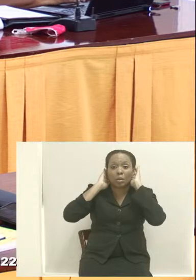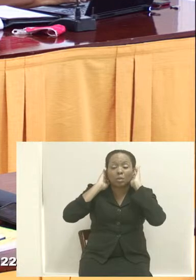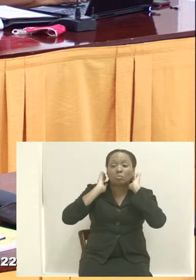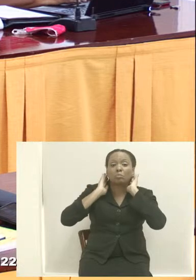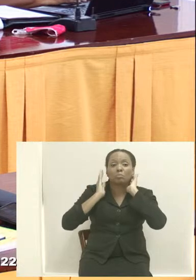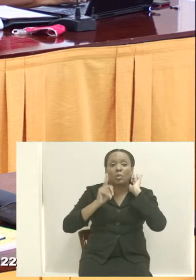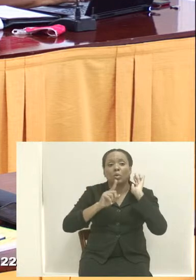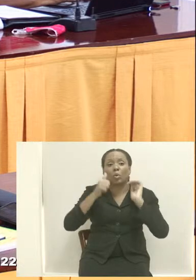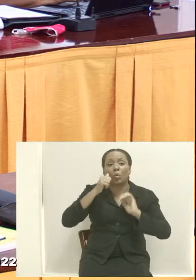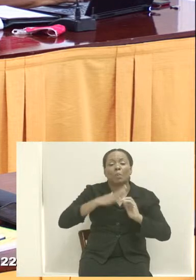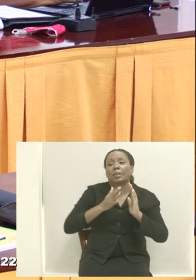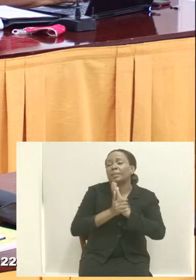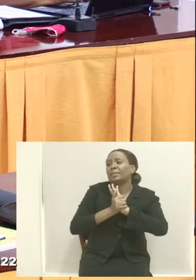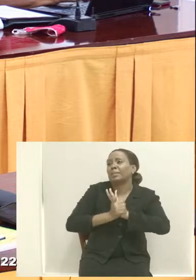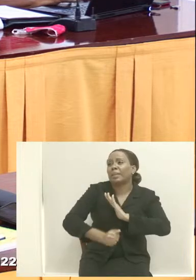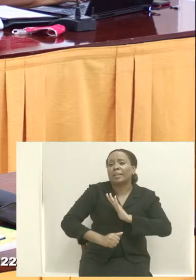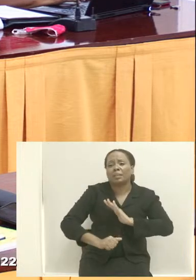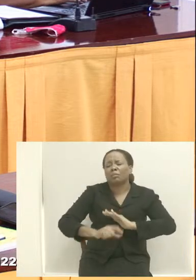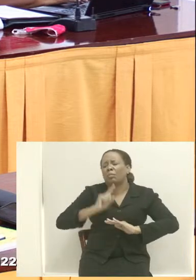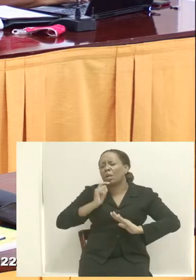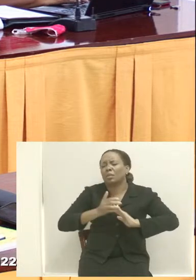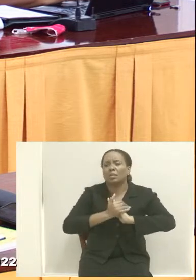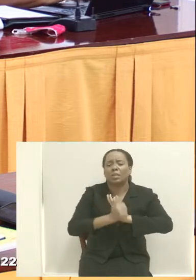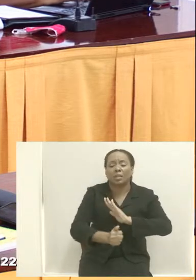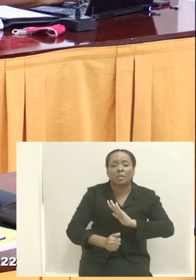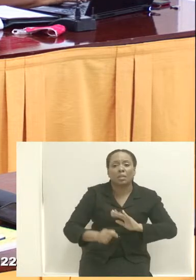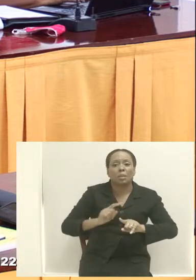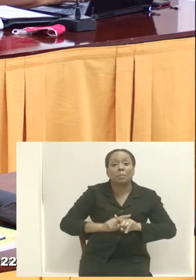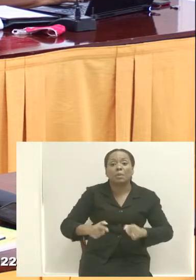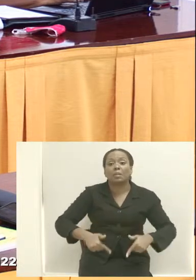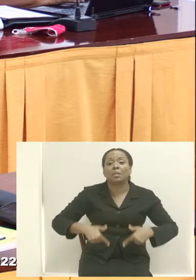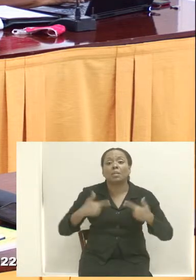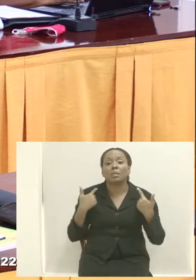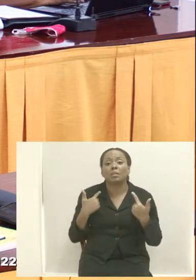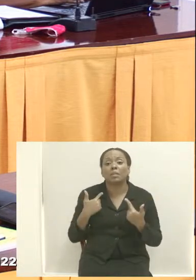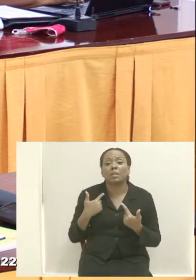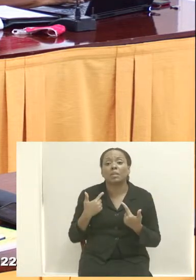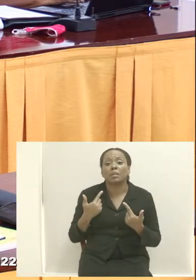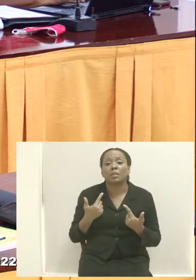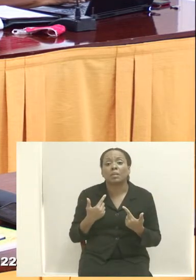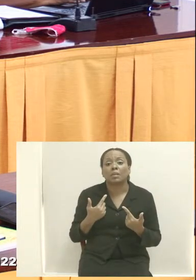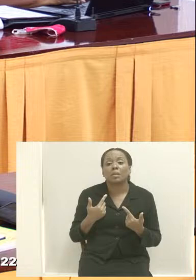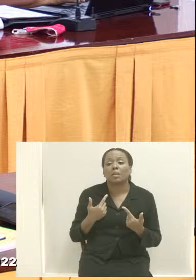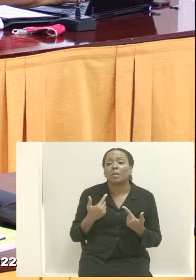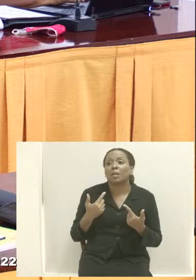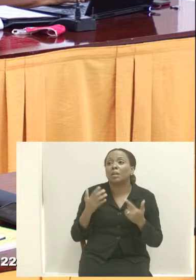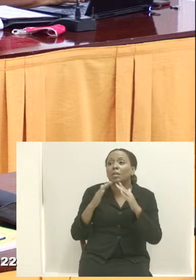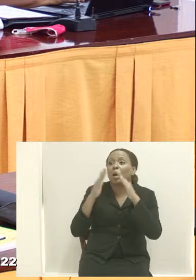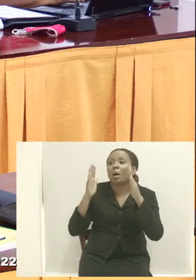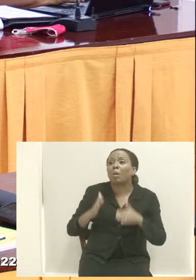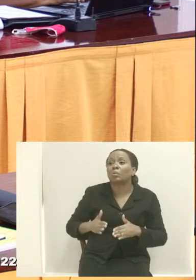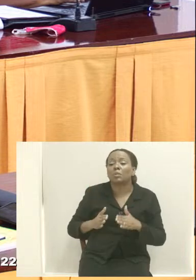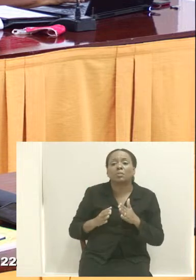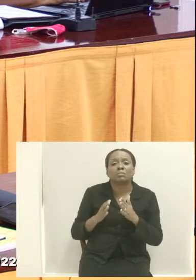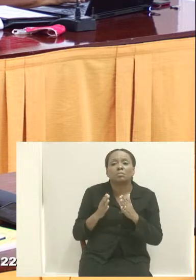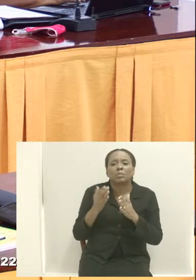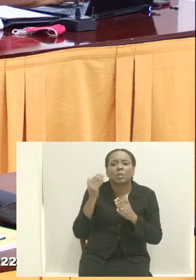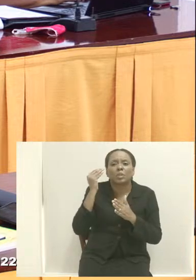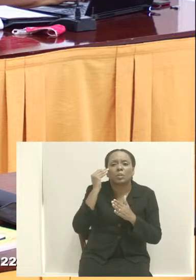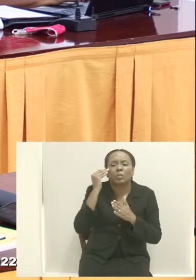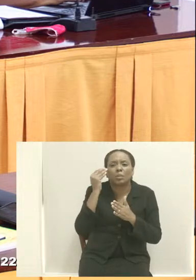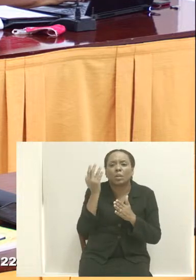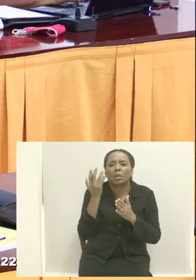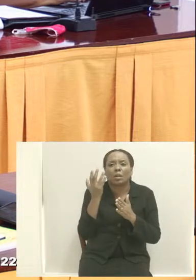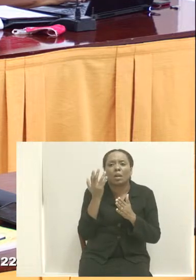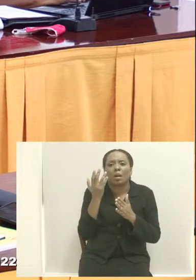no land. She's a tenant in the unit in Redmond Village. But the reality is, ma'am, she